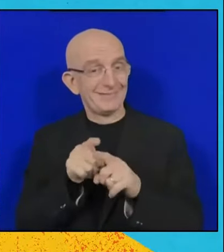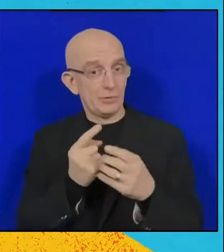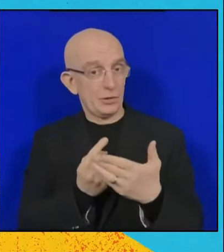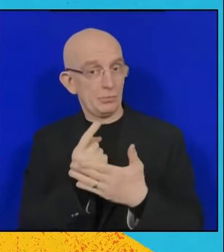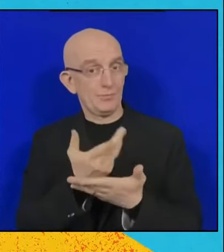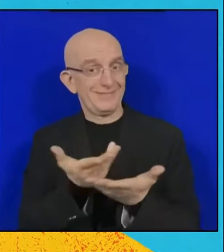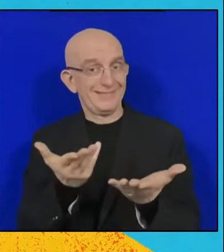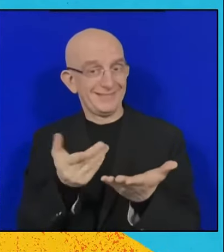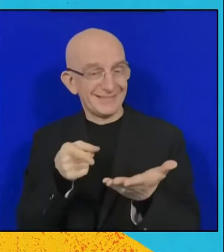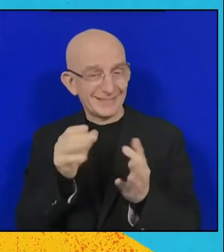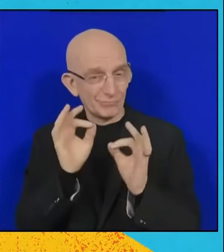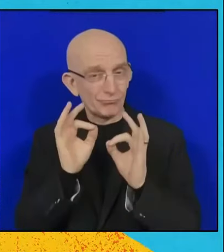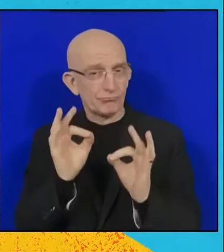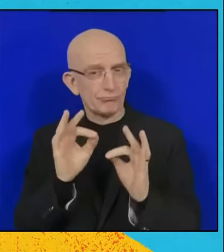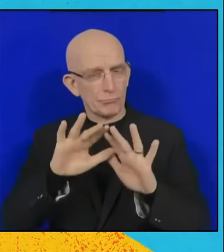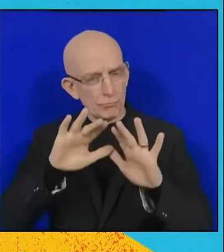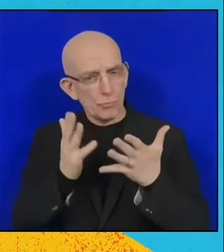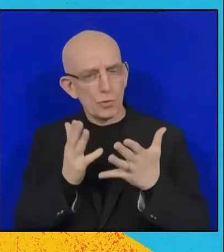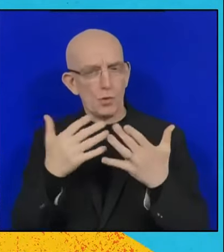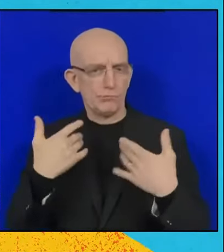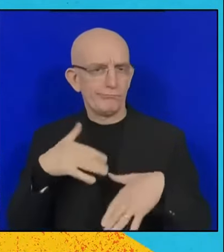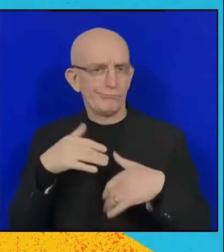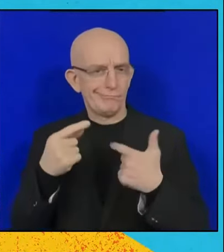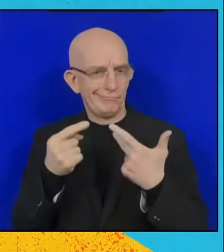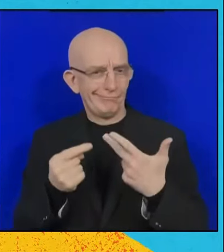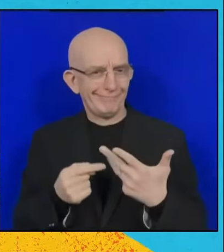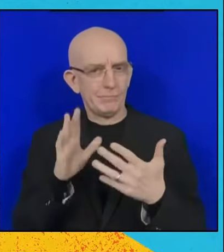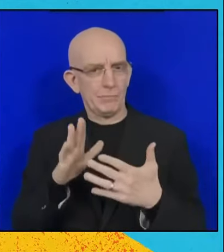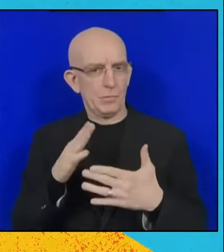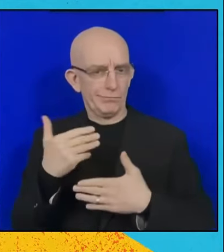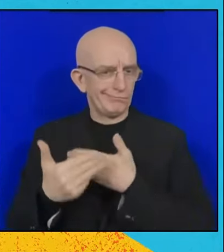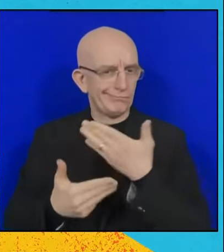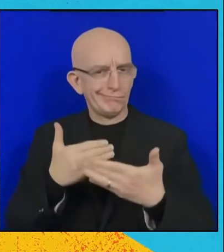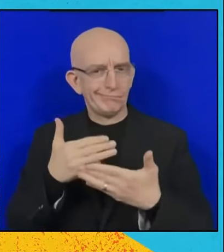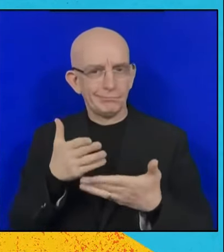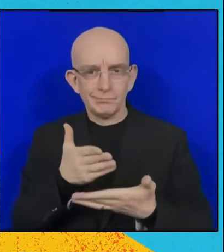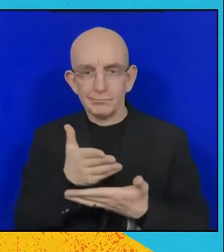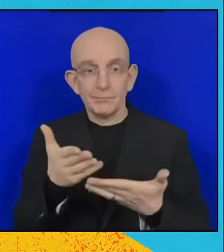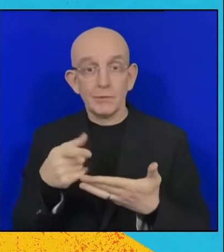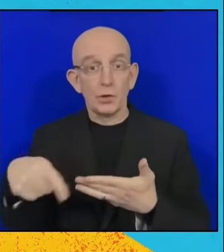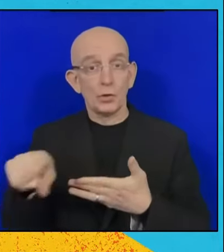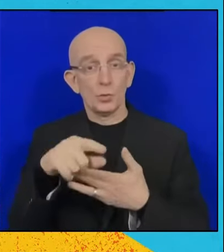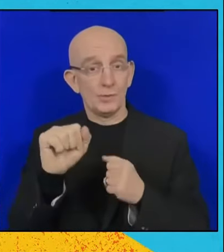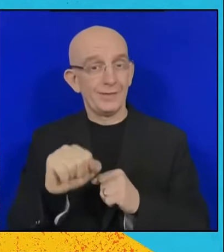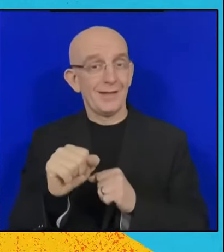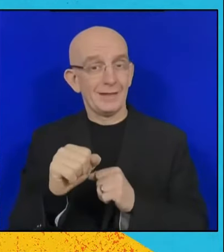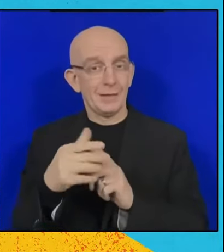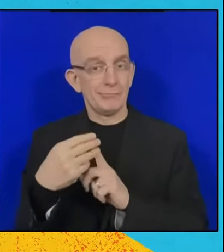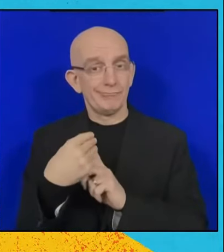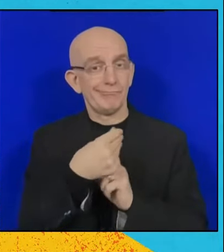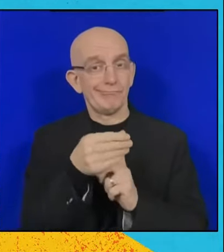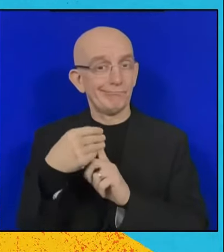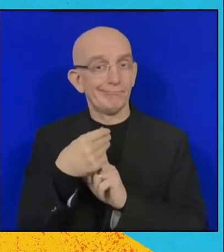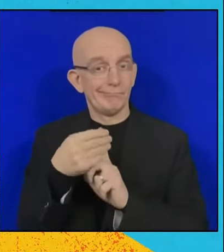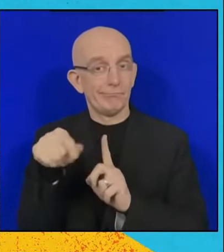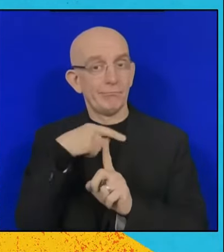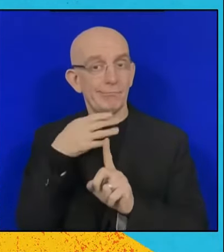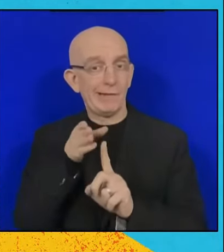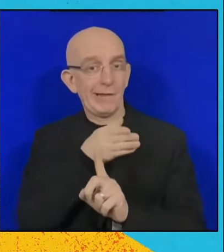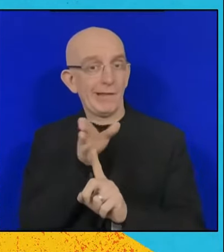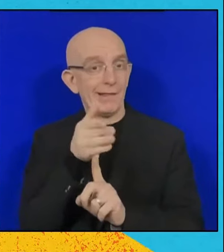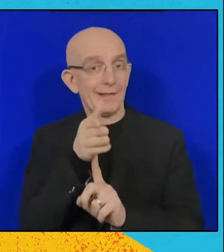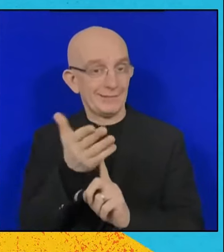influenced by you, the youth of the world. It is a platform to listen to the voices of the current and future